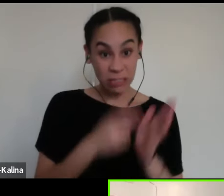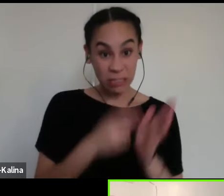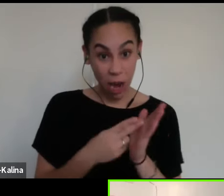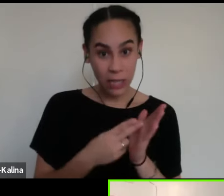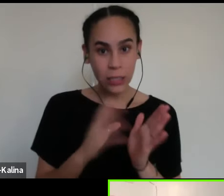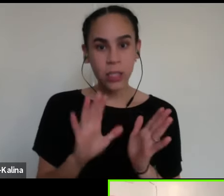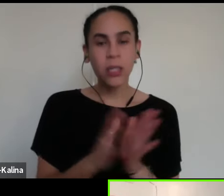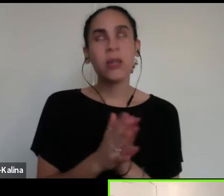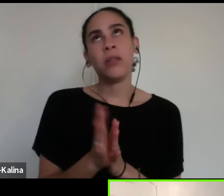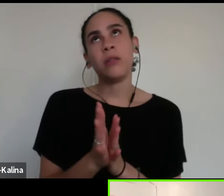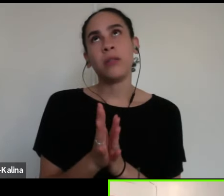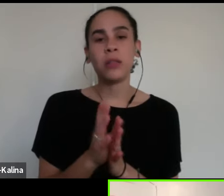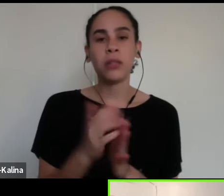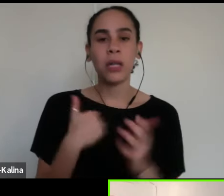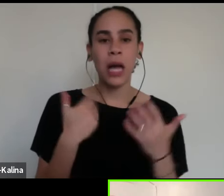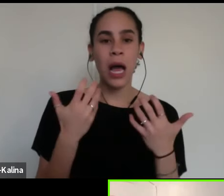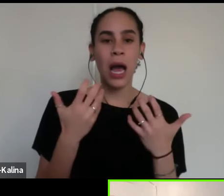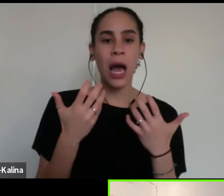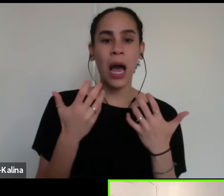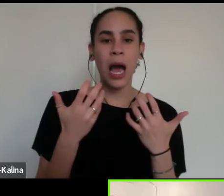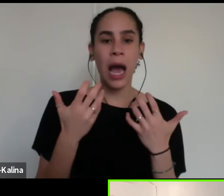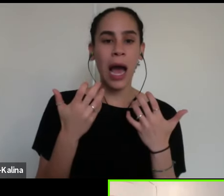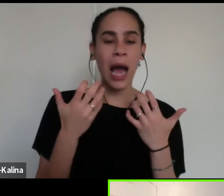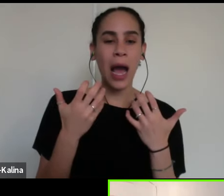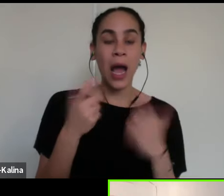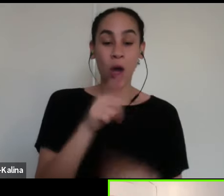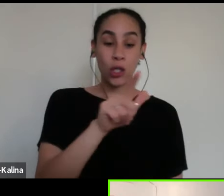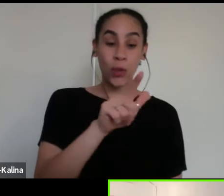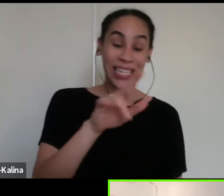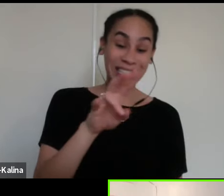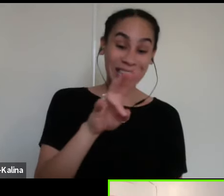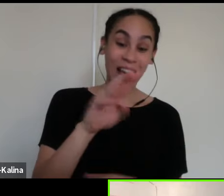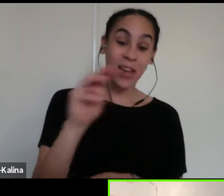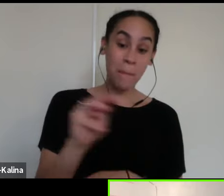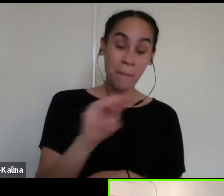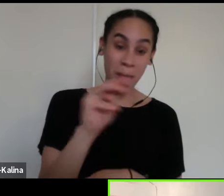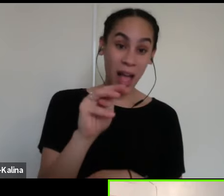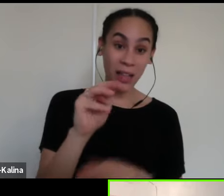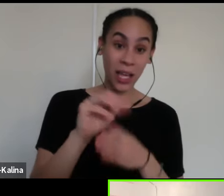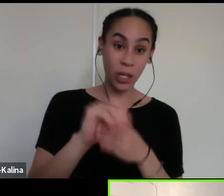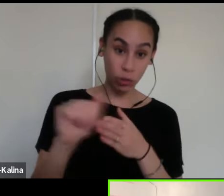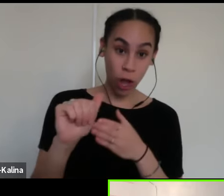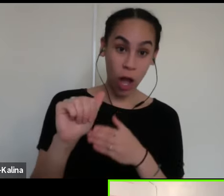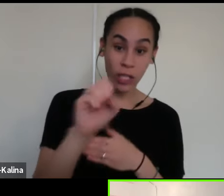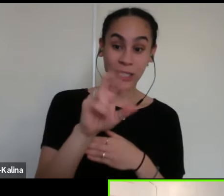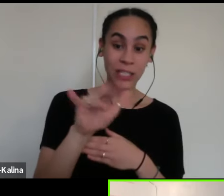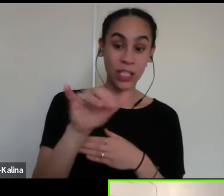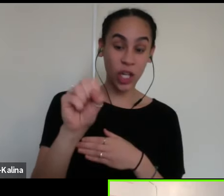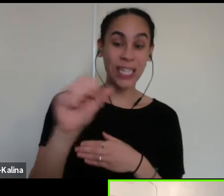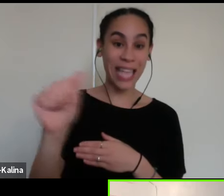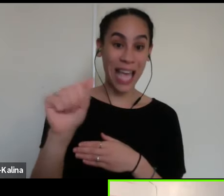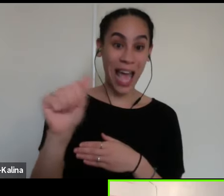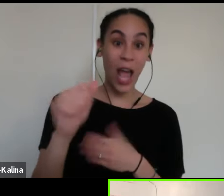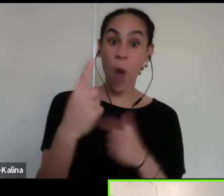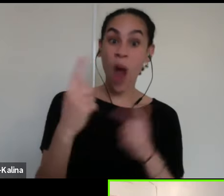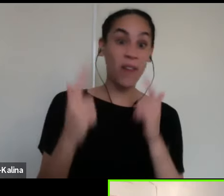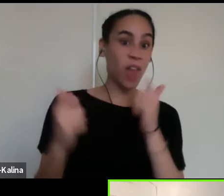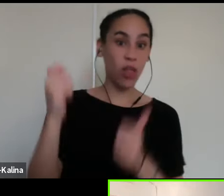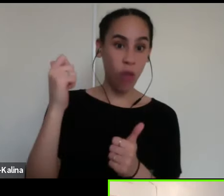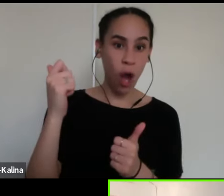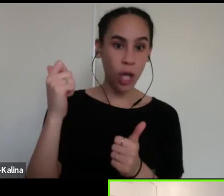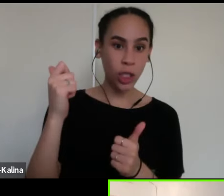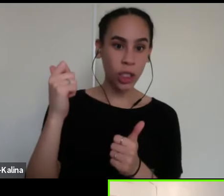not downplay this. It was a $27 million Series A, and among the largest ever, led by a